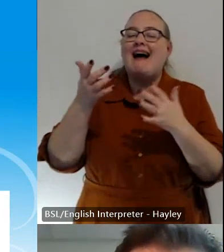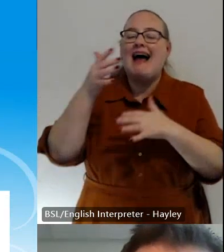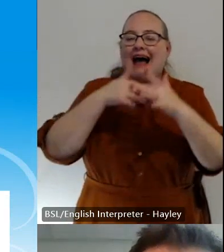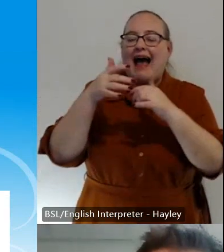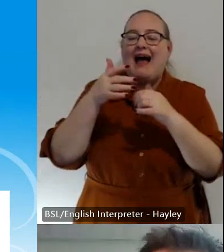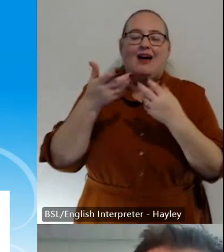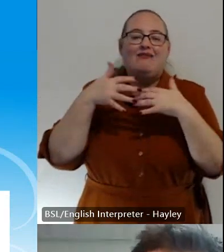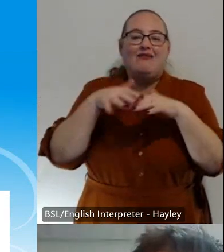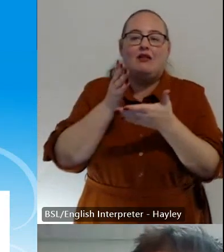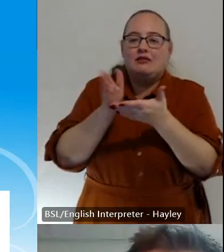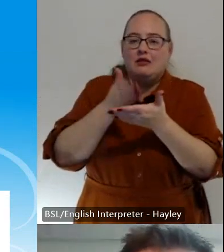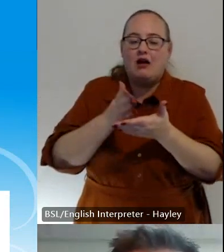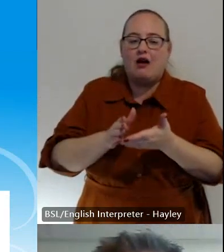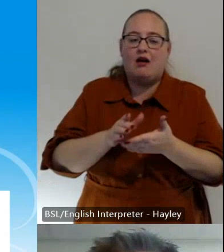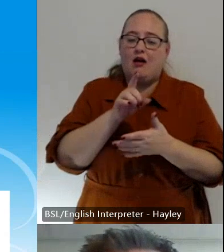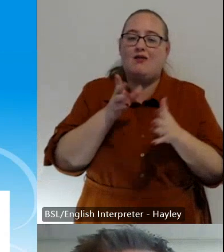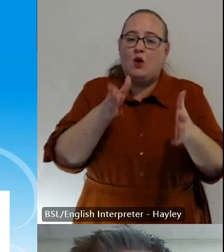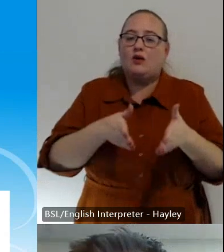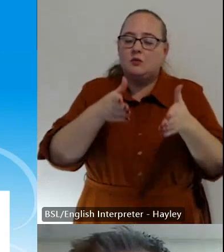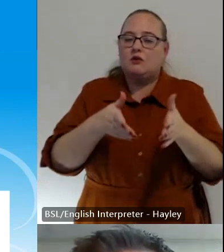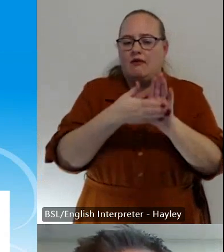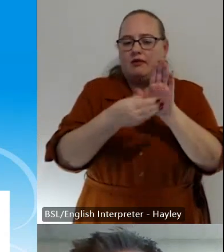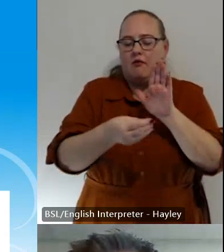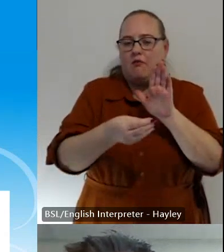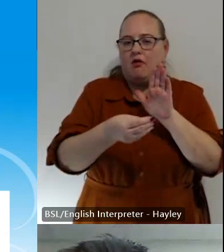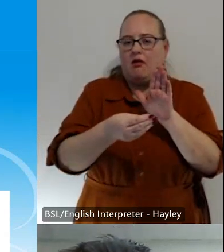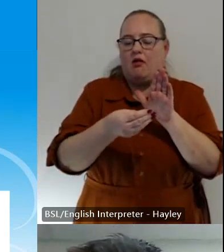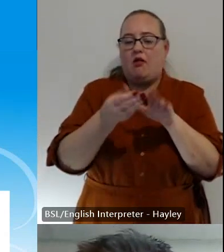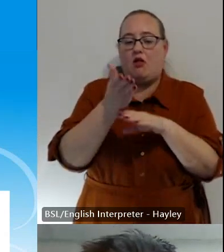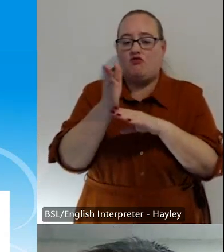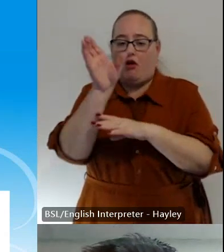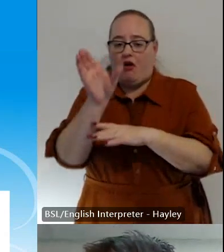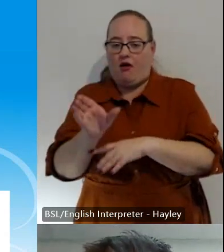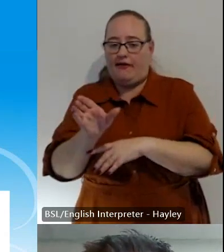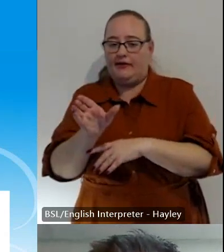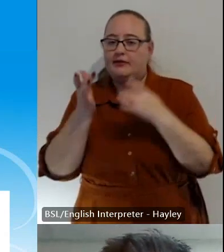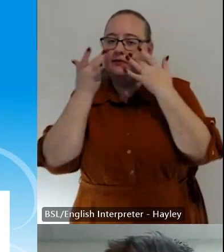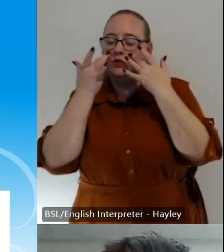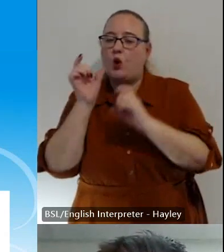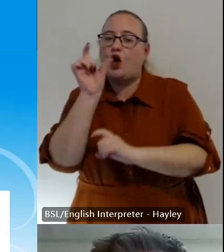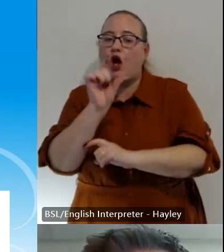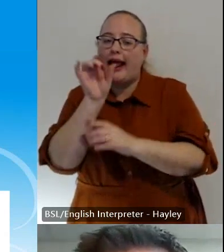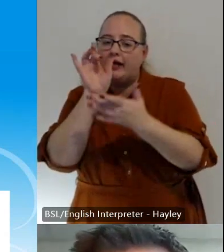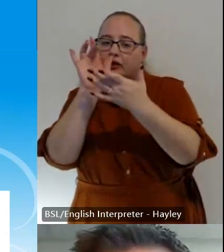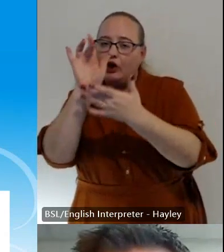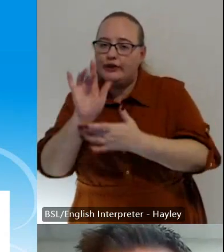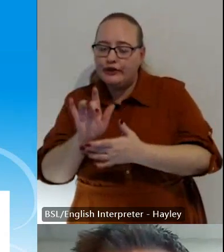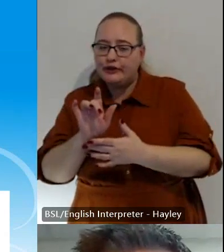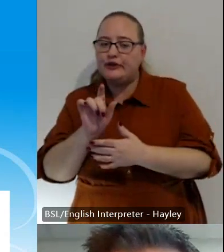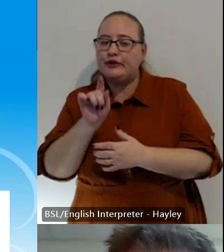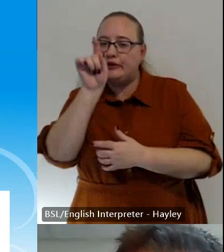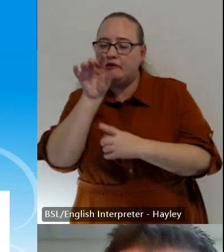Addenbrooke's Hospital, a very famous example. You can see on the right-hand side, those coloured dots are the detection of loads of